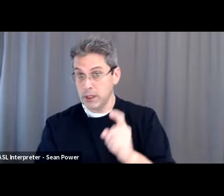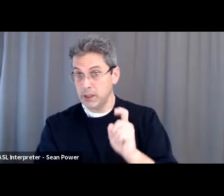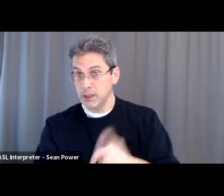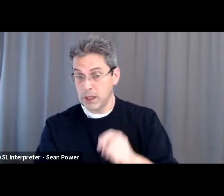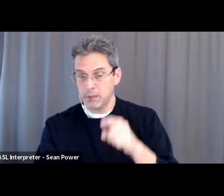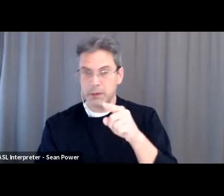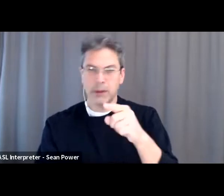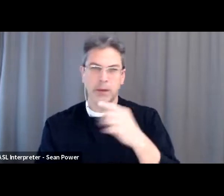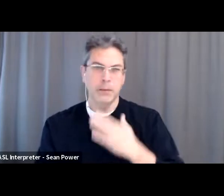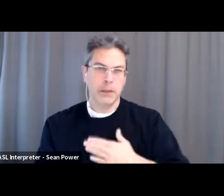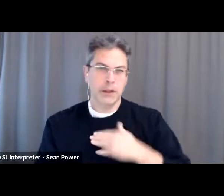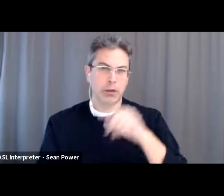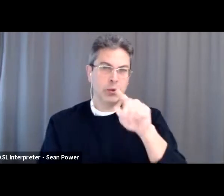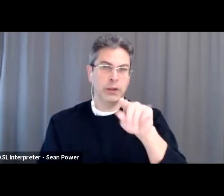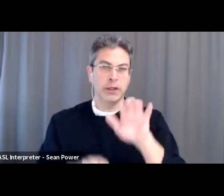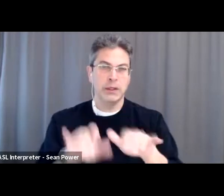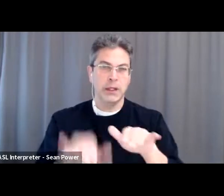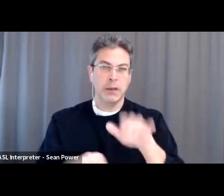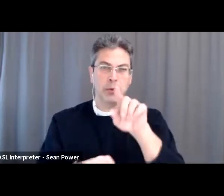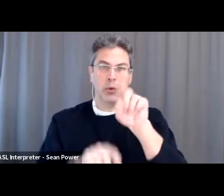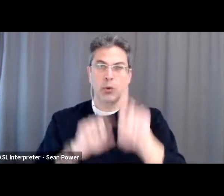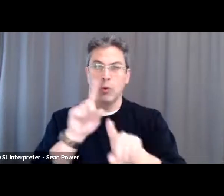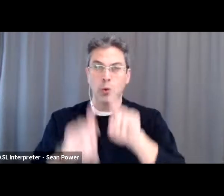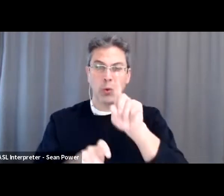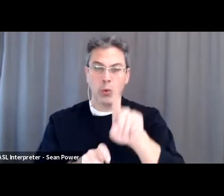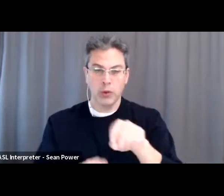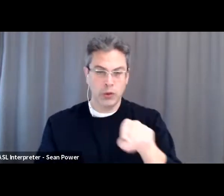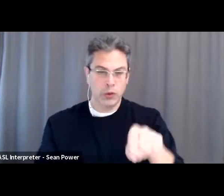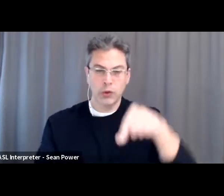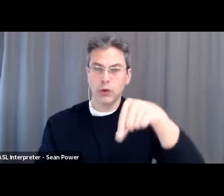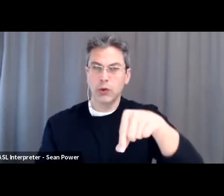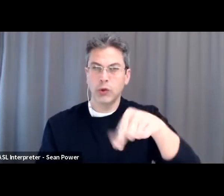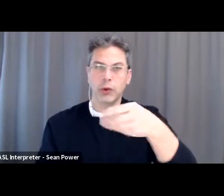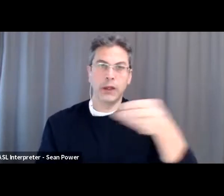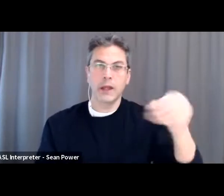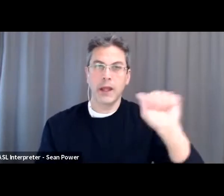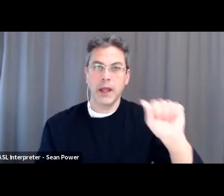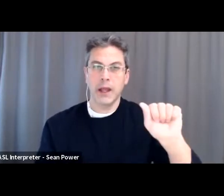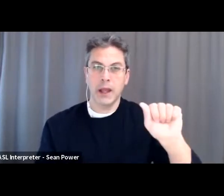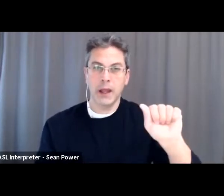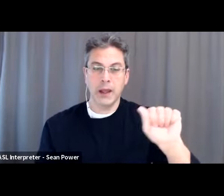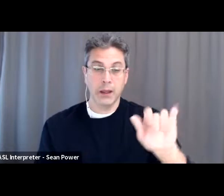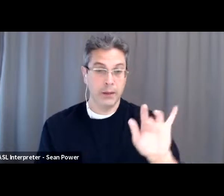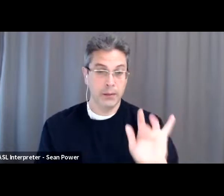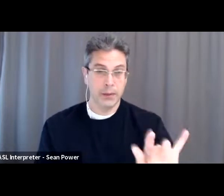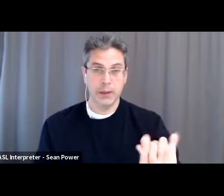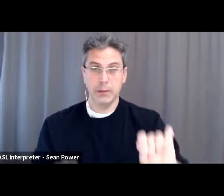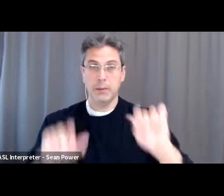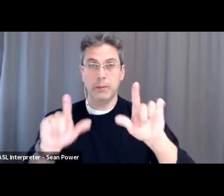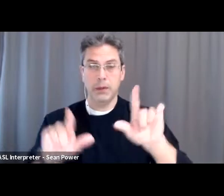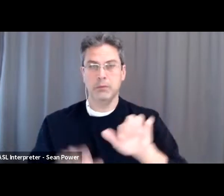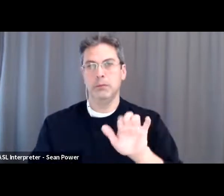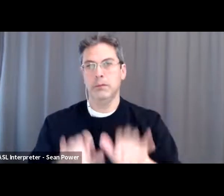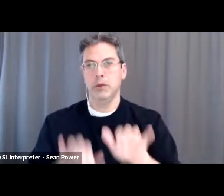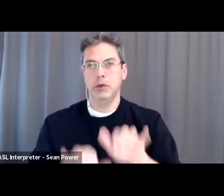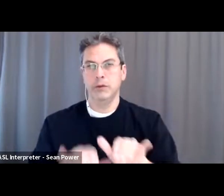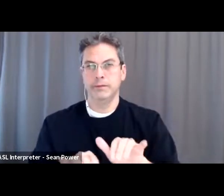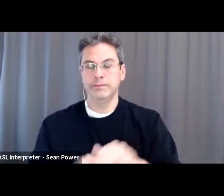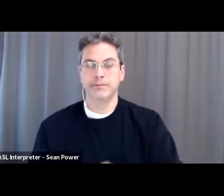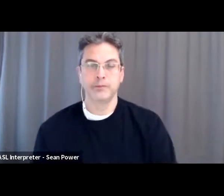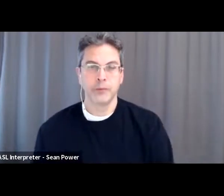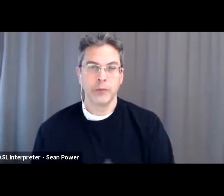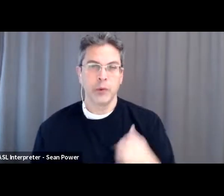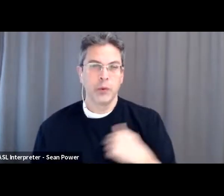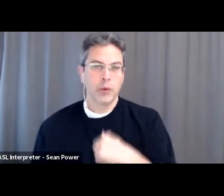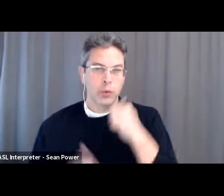found at the bottom of your screen to write out your question. We'll try our very best to get to as many questions